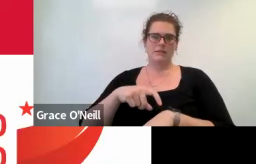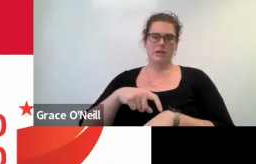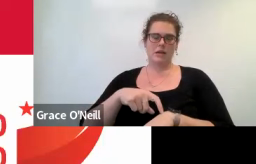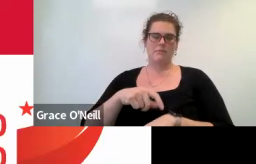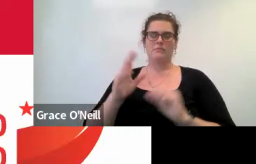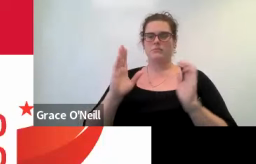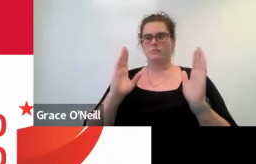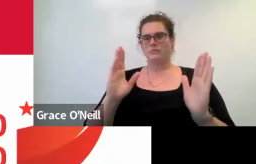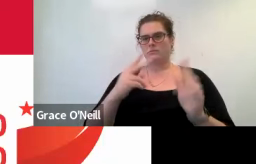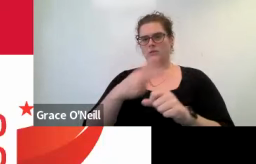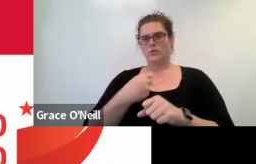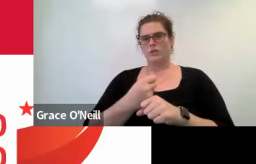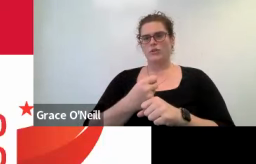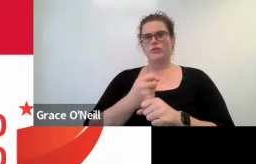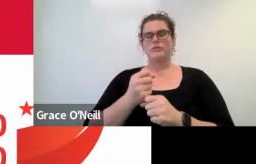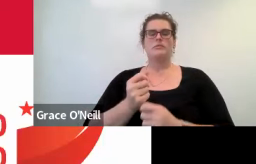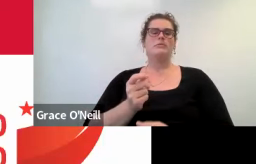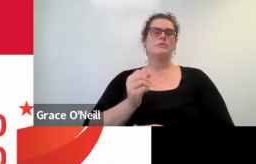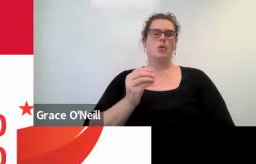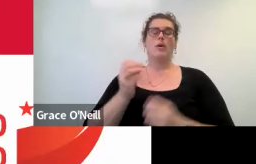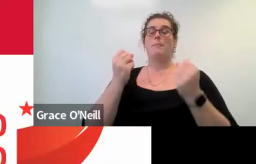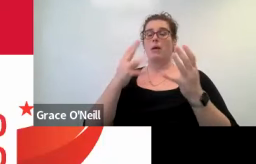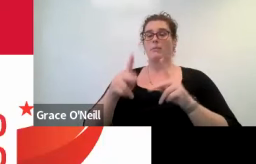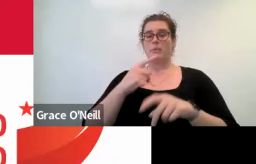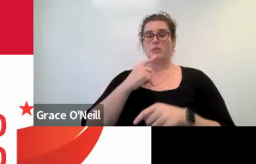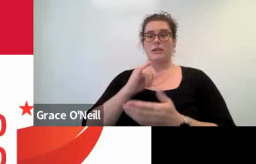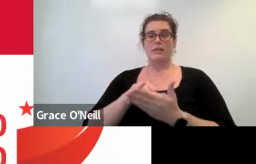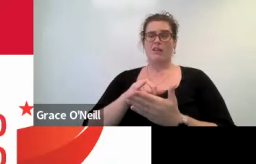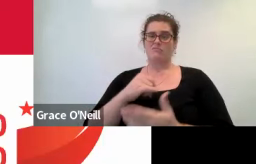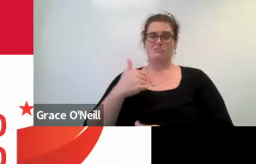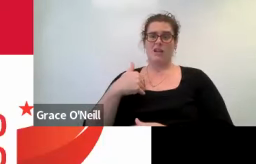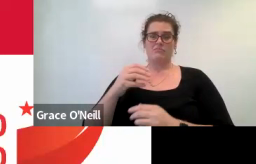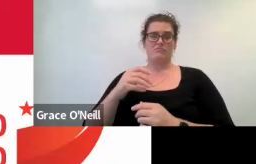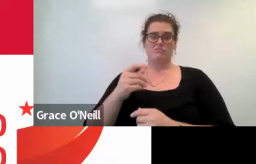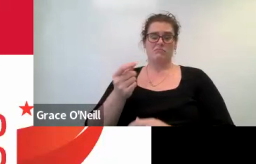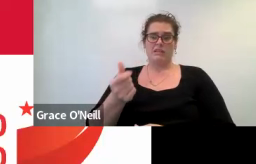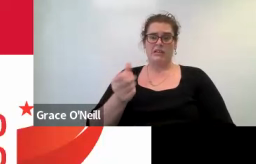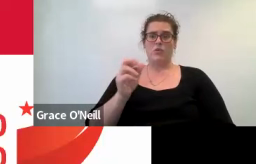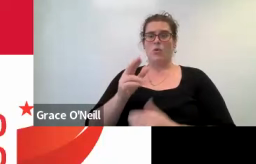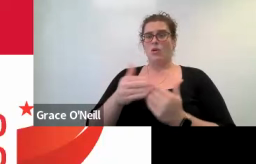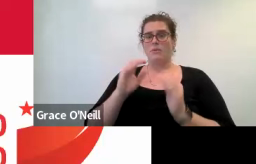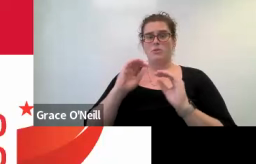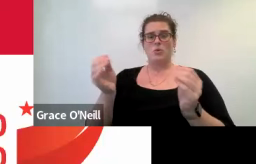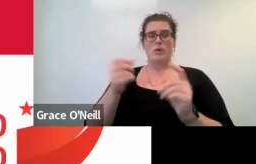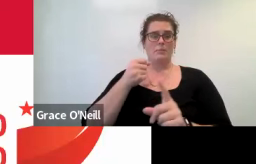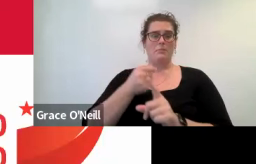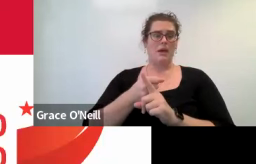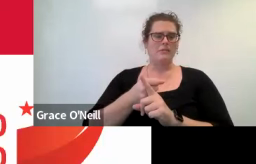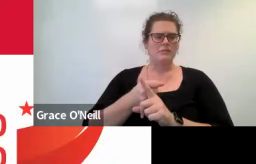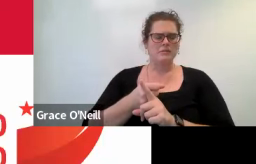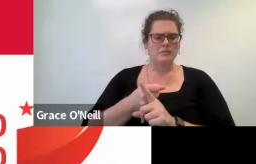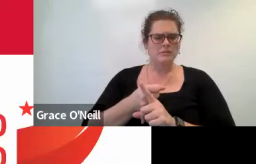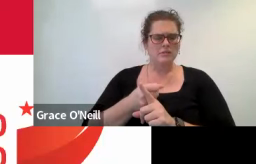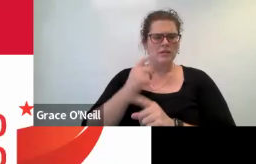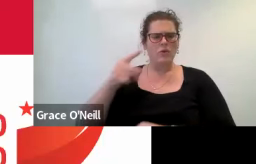A large portion of the individuals reported that it had little to no impact due to the fact that individuals who were not in day